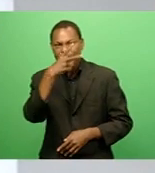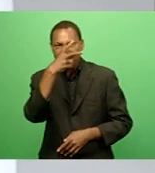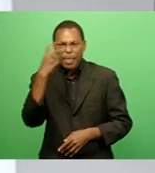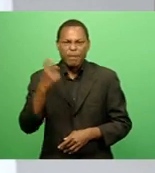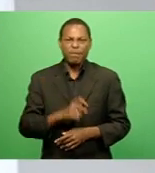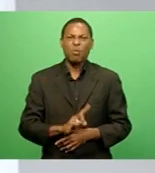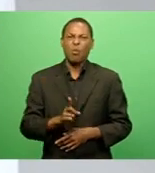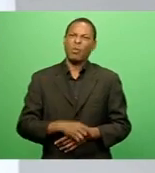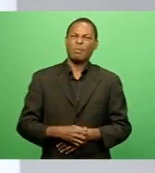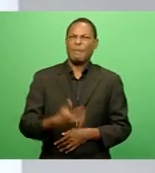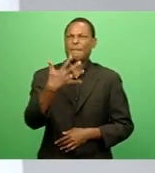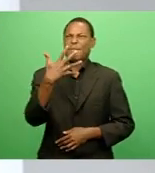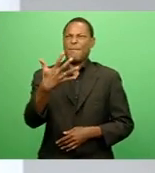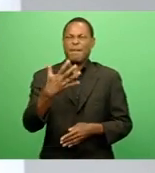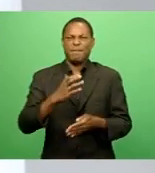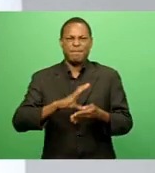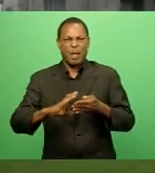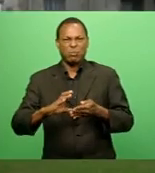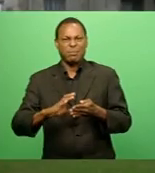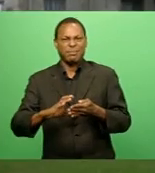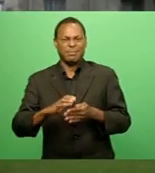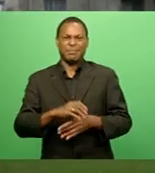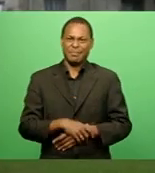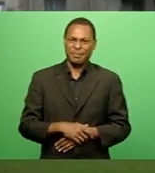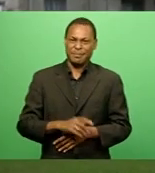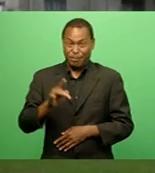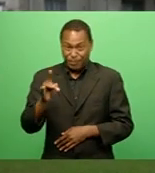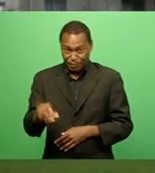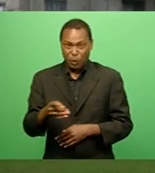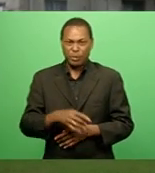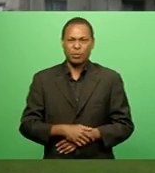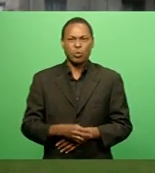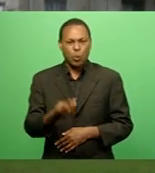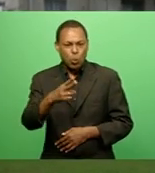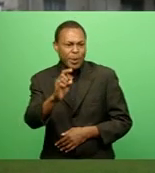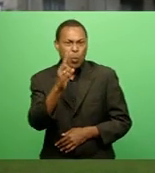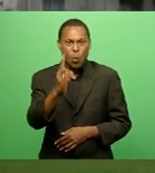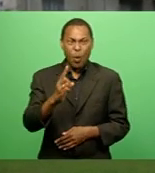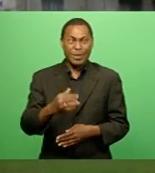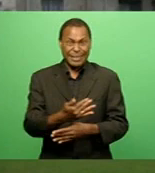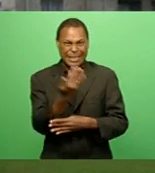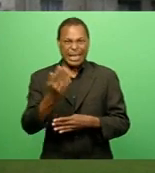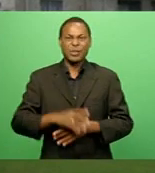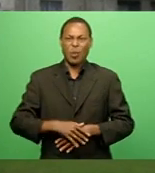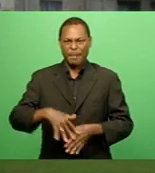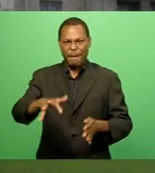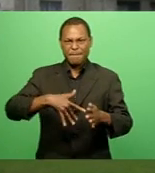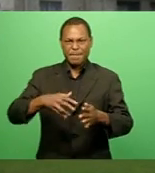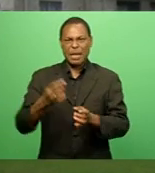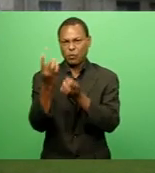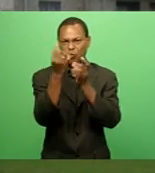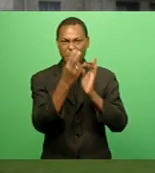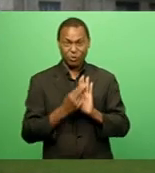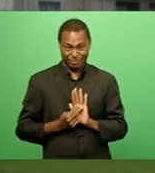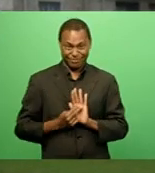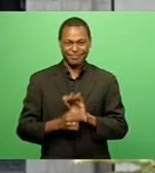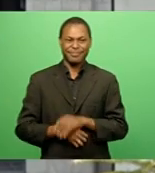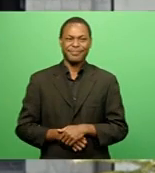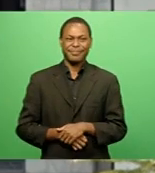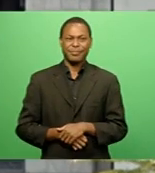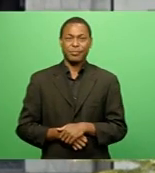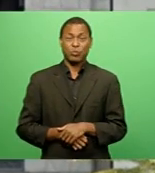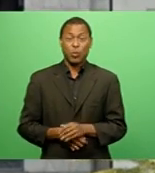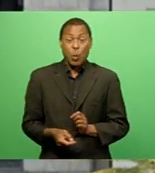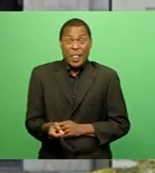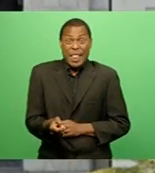over $5,000. The state today asked for 21 days to file information. In relation to the earlier charge of